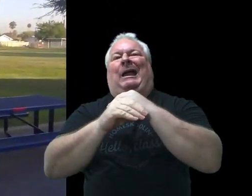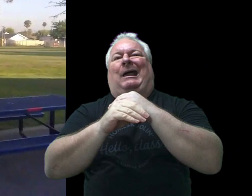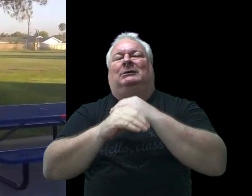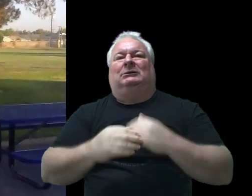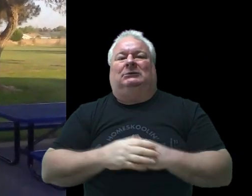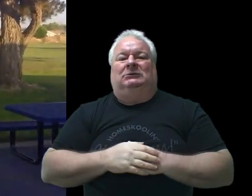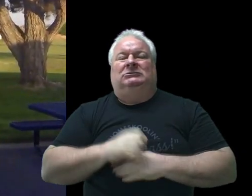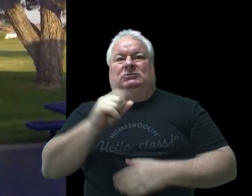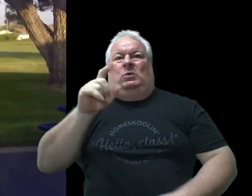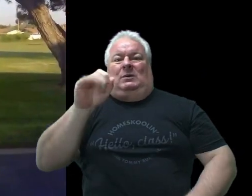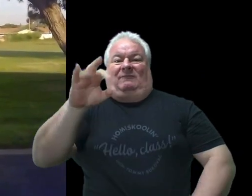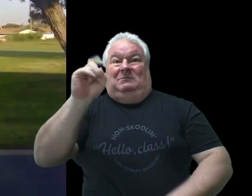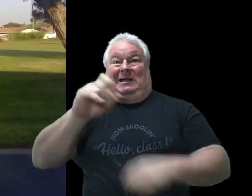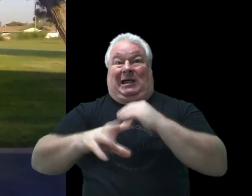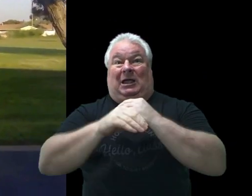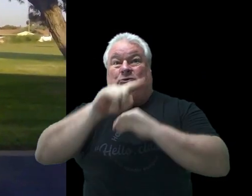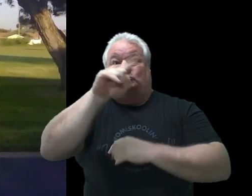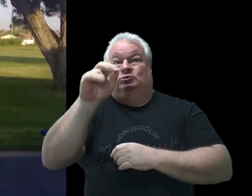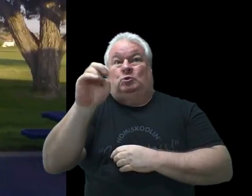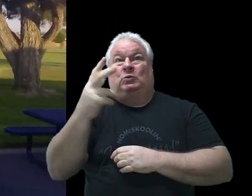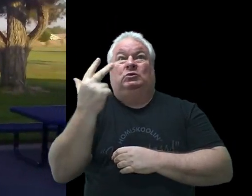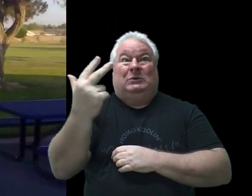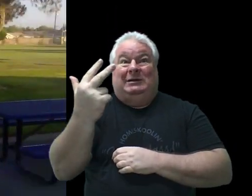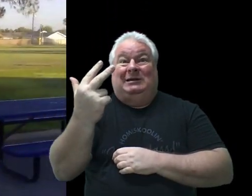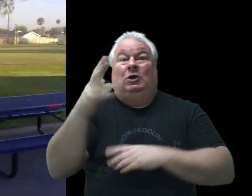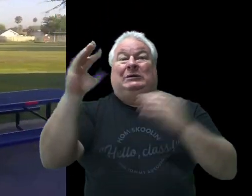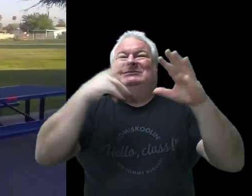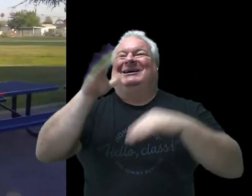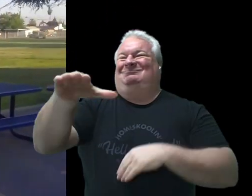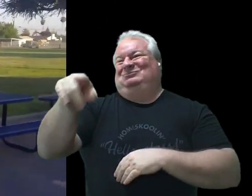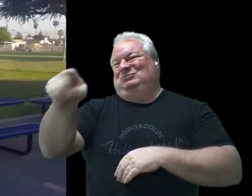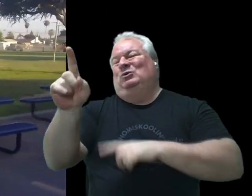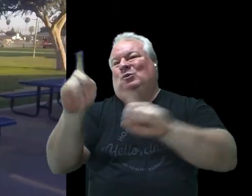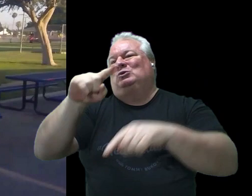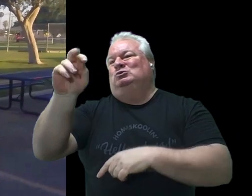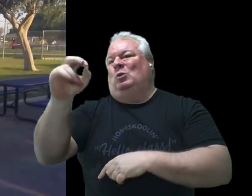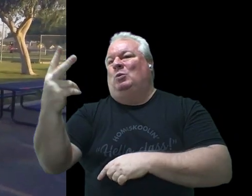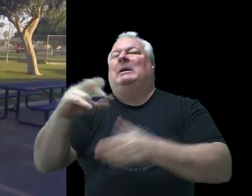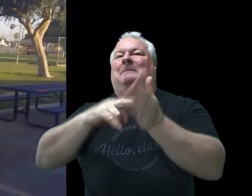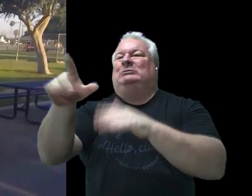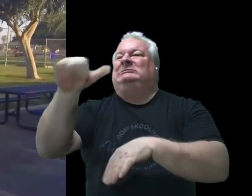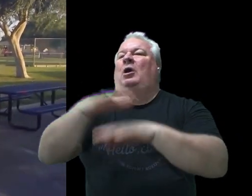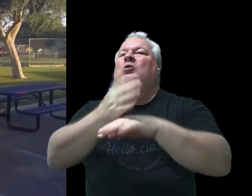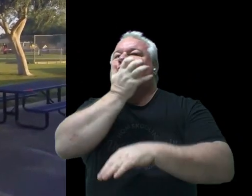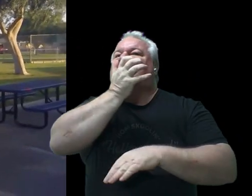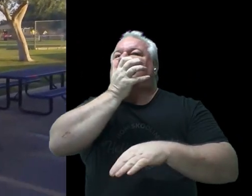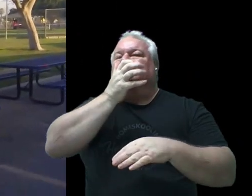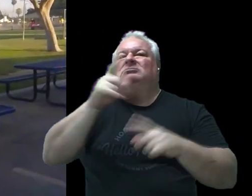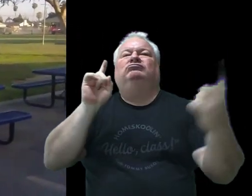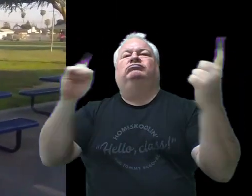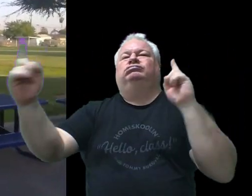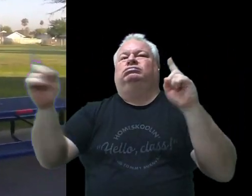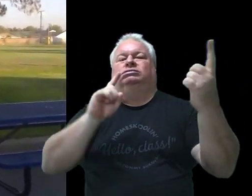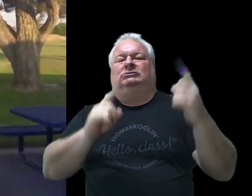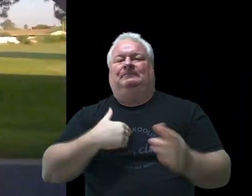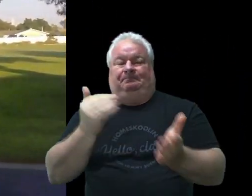classrooms. So when there's a need for zone 3 and your teacher says zone 3, that means you have to stay in the field.